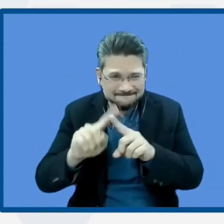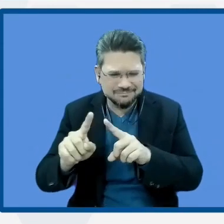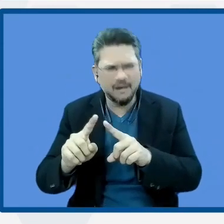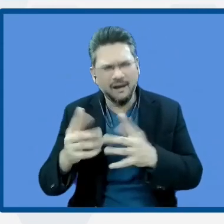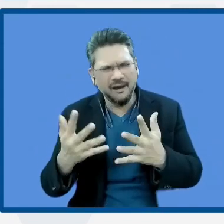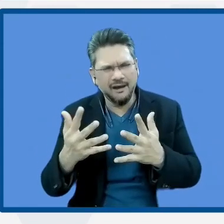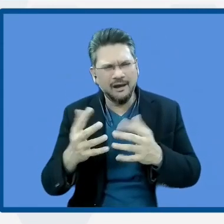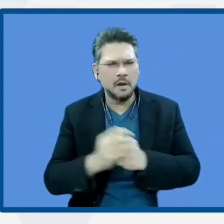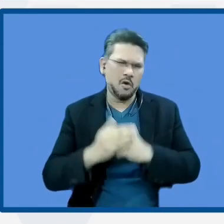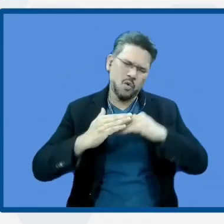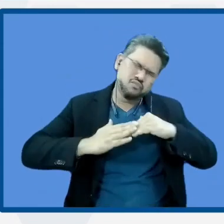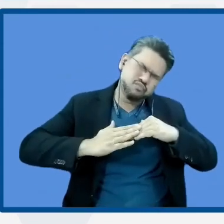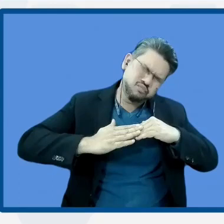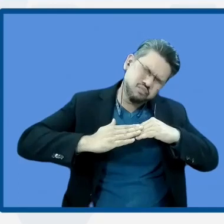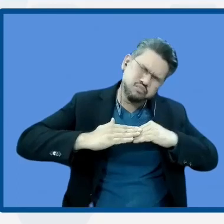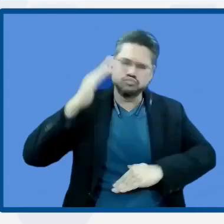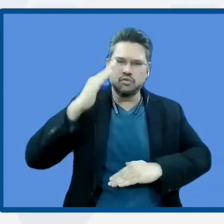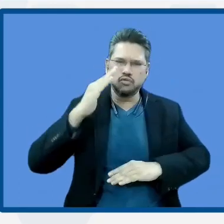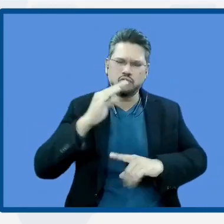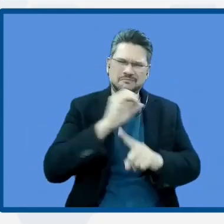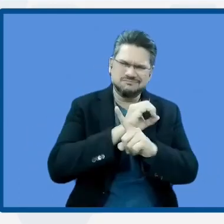percentage of new investment,